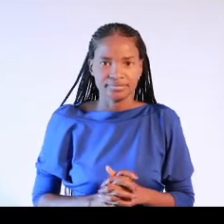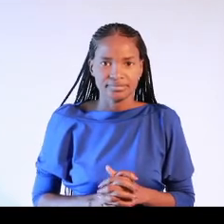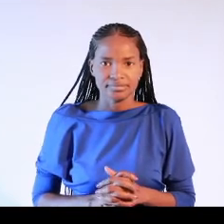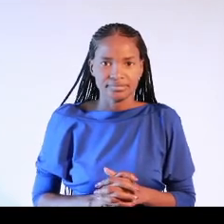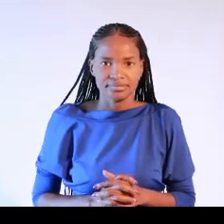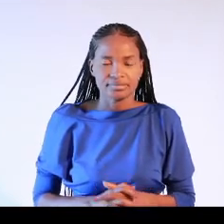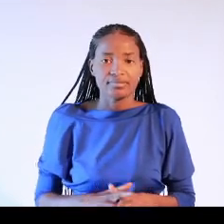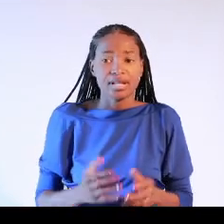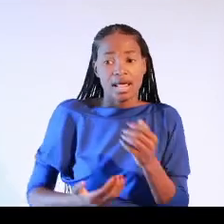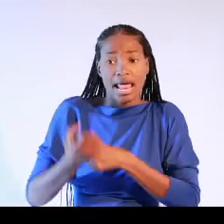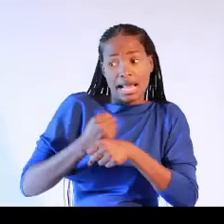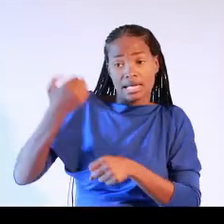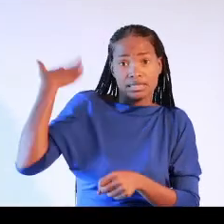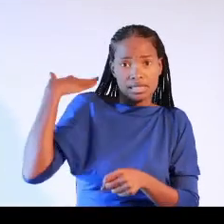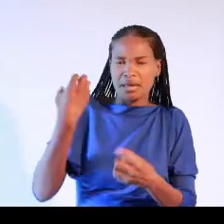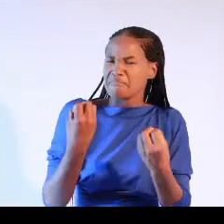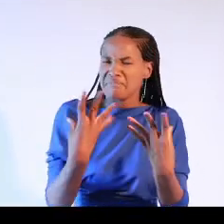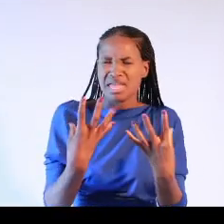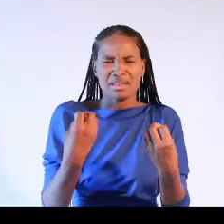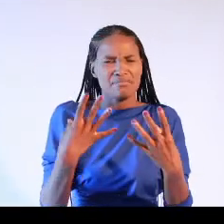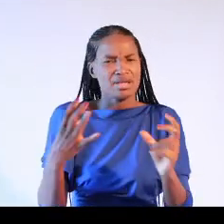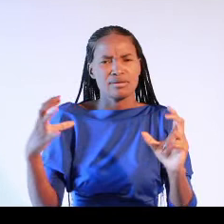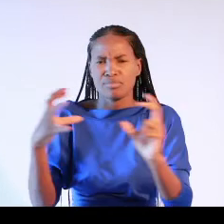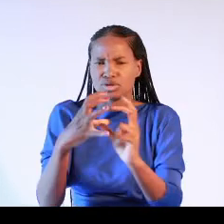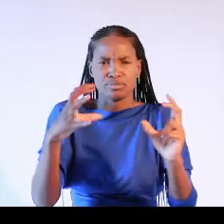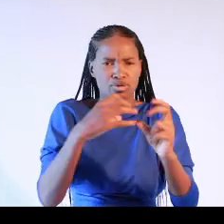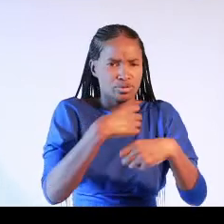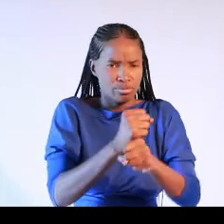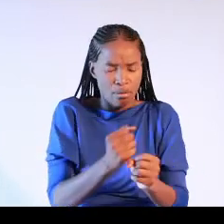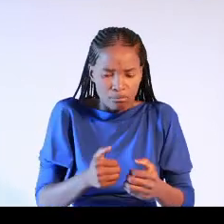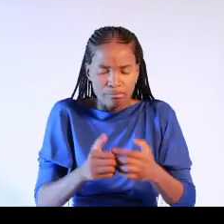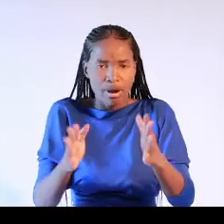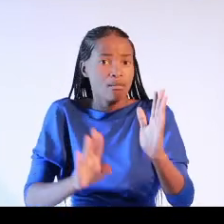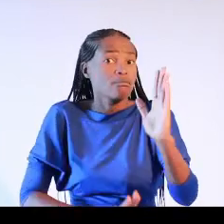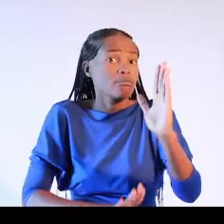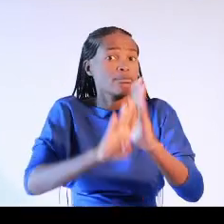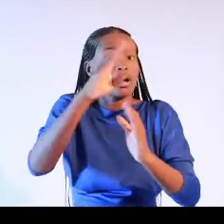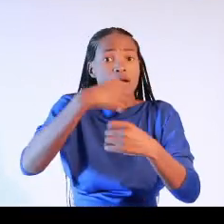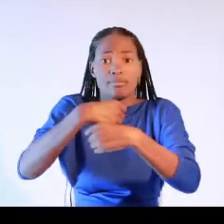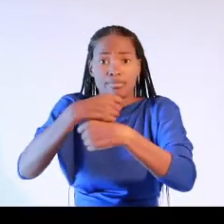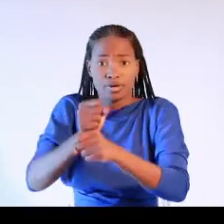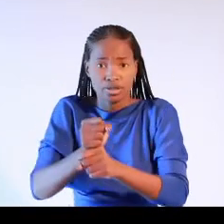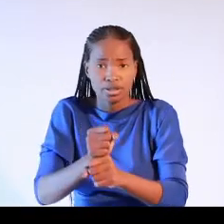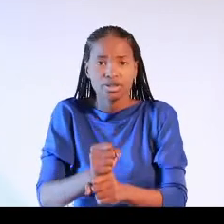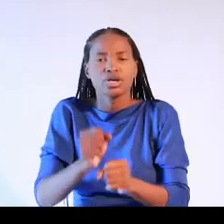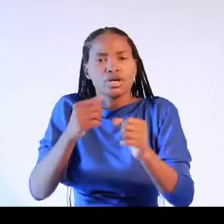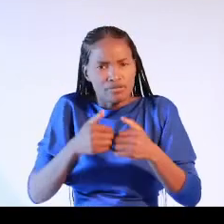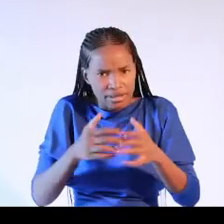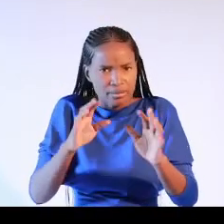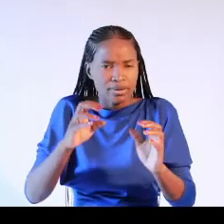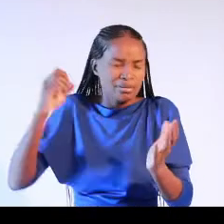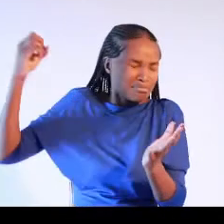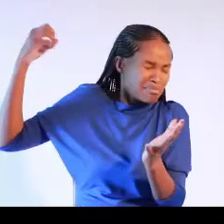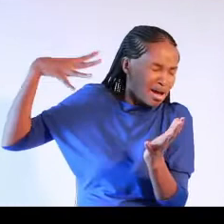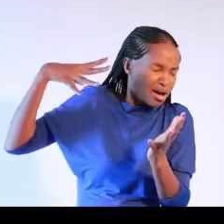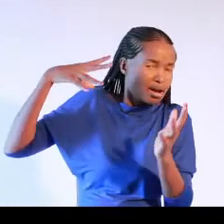During the last years, more and more local initiatives started successful pilot projects to introduce solar